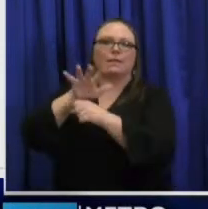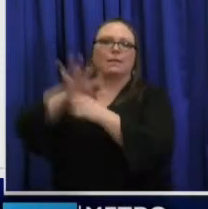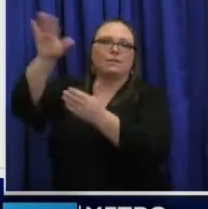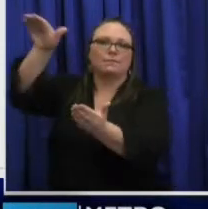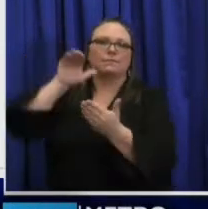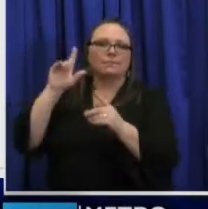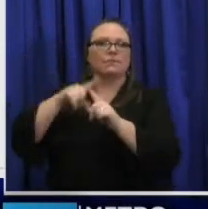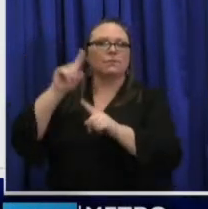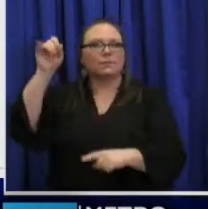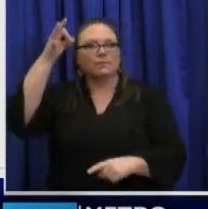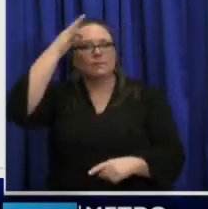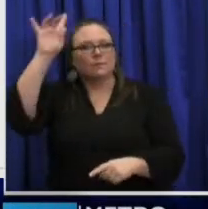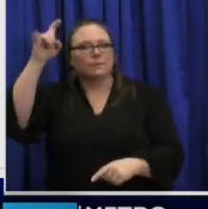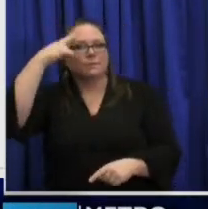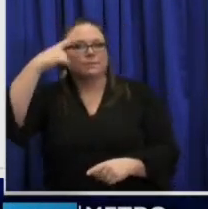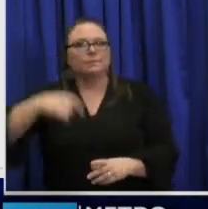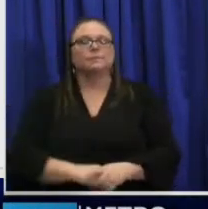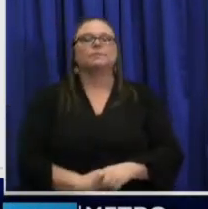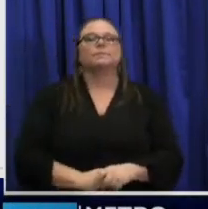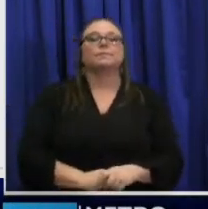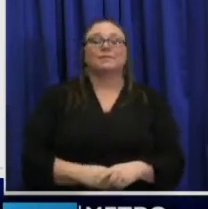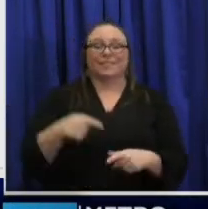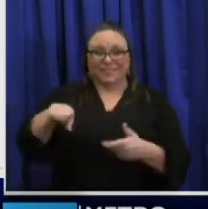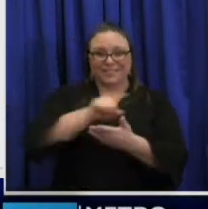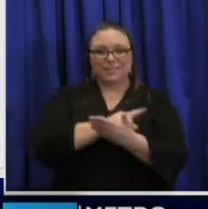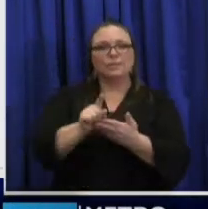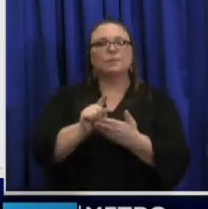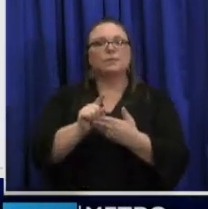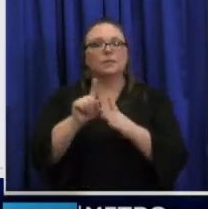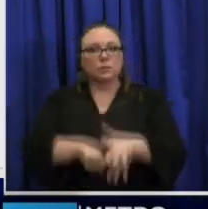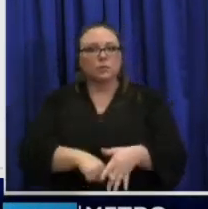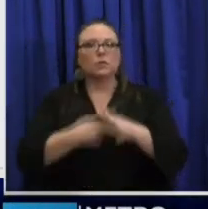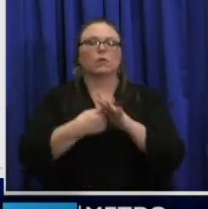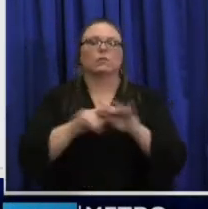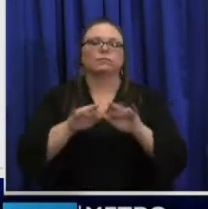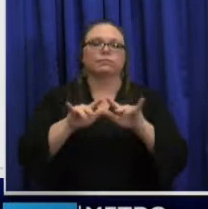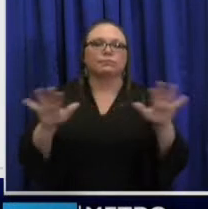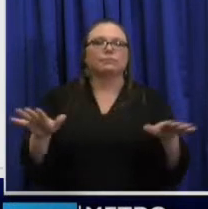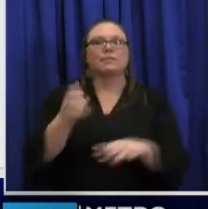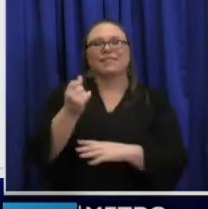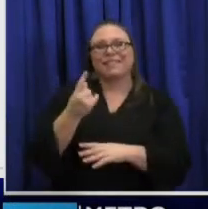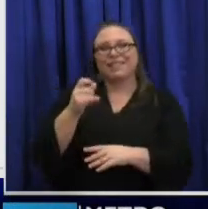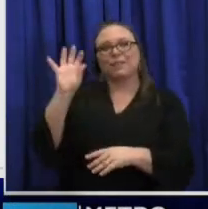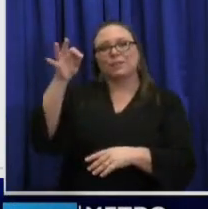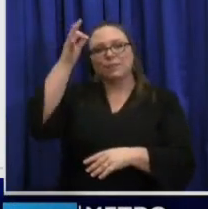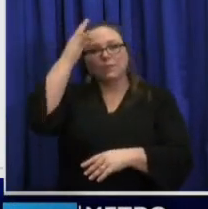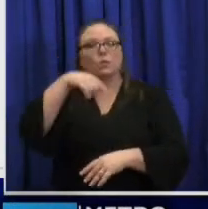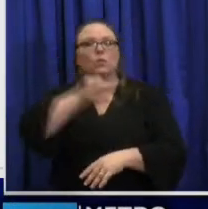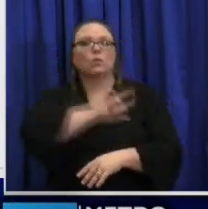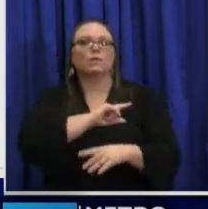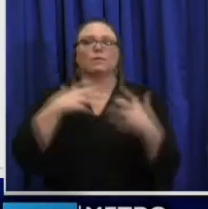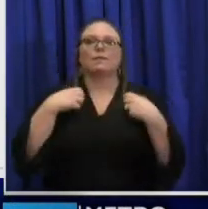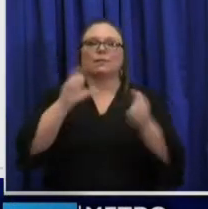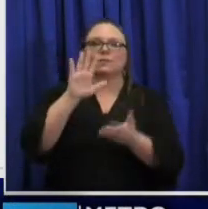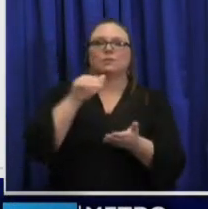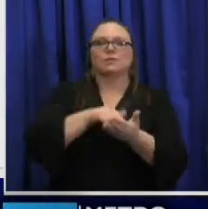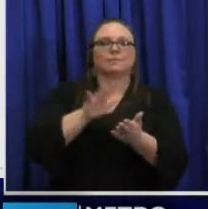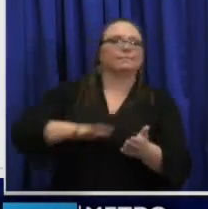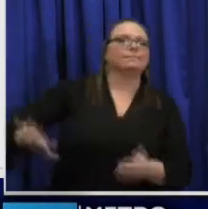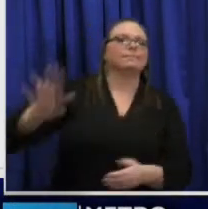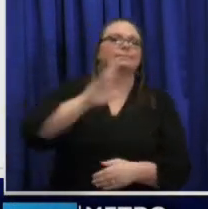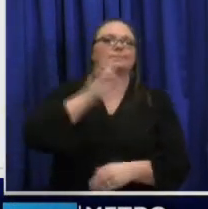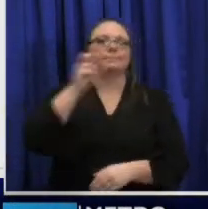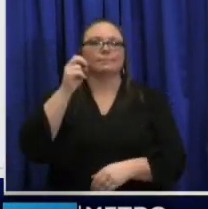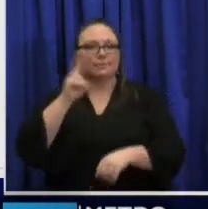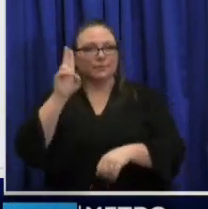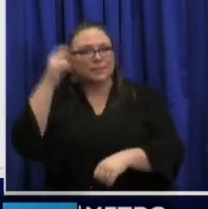vaccines. This week, we began distributing vaccine to 11 federally qualified health centers in Nashville,